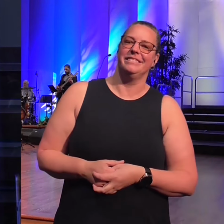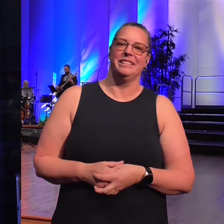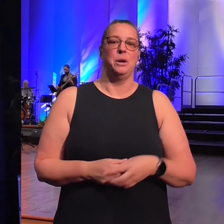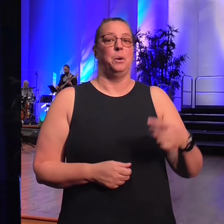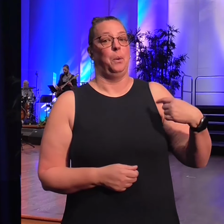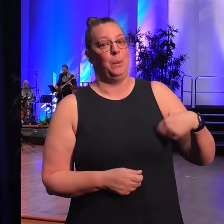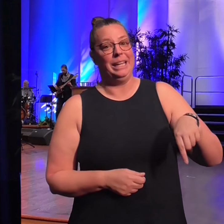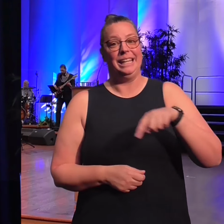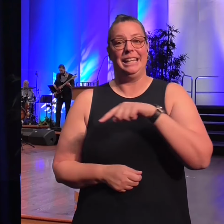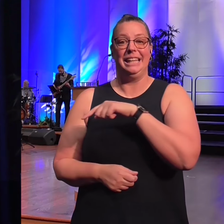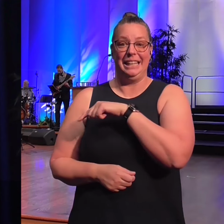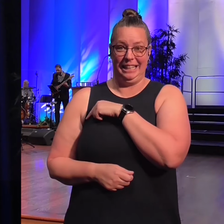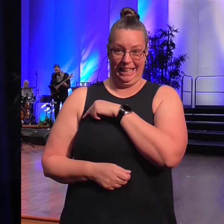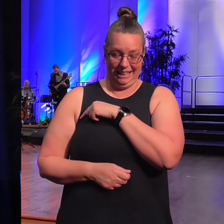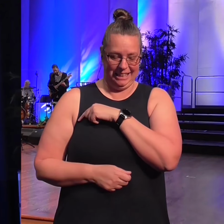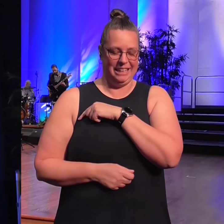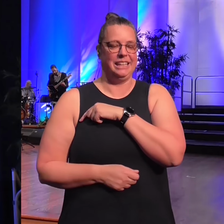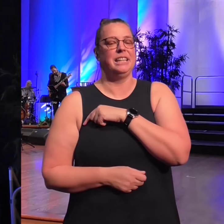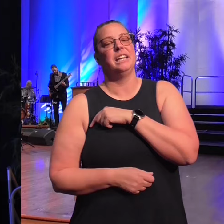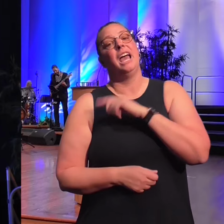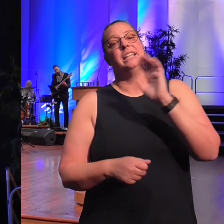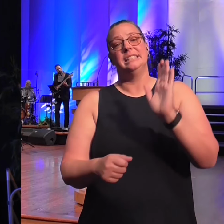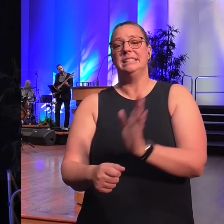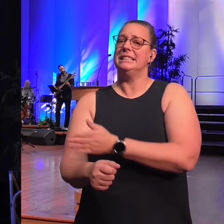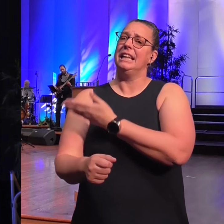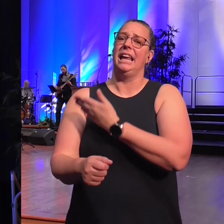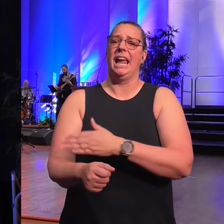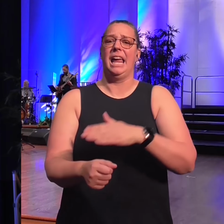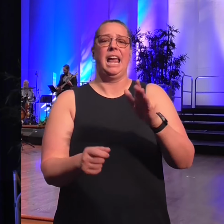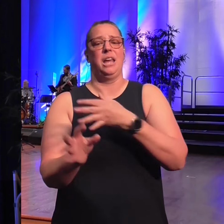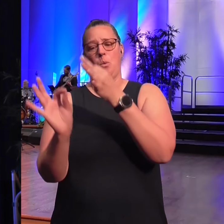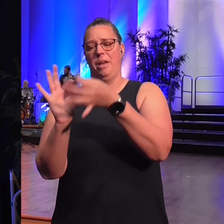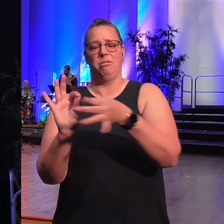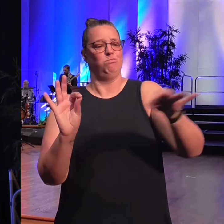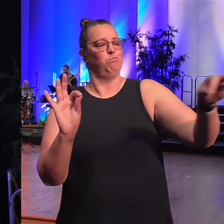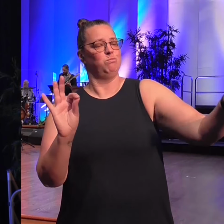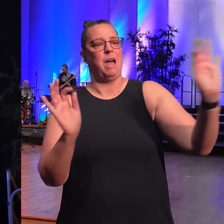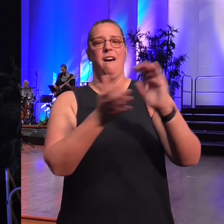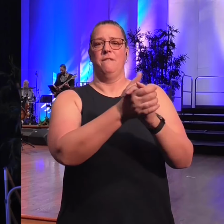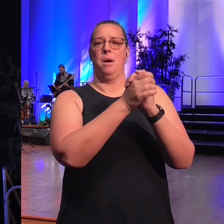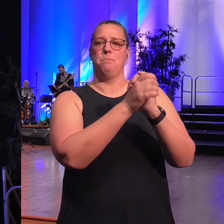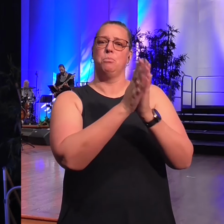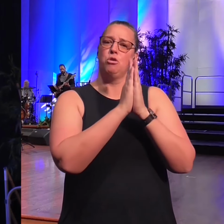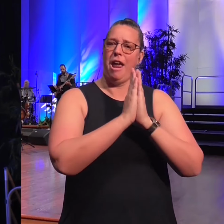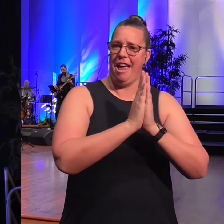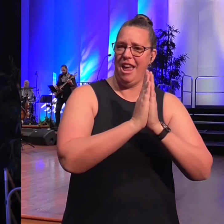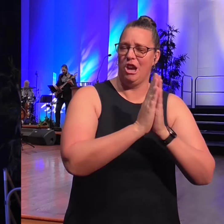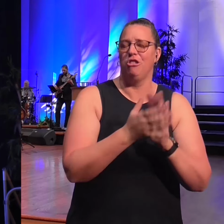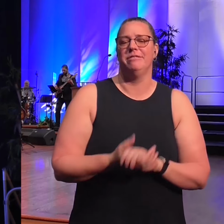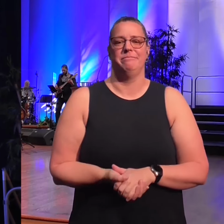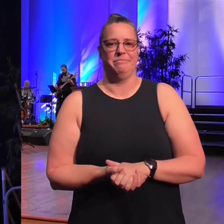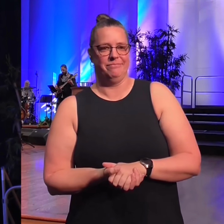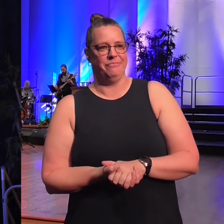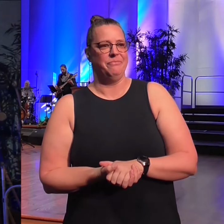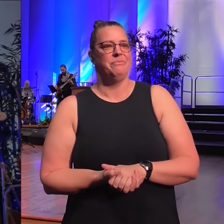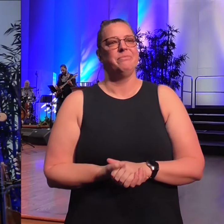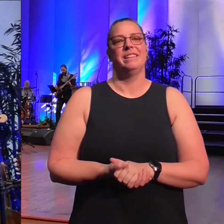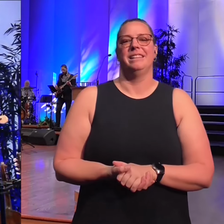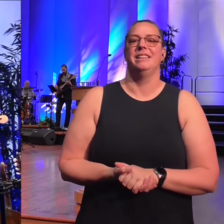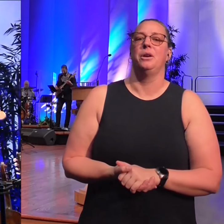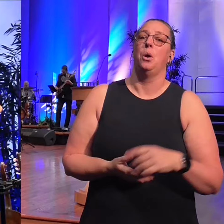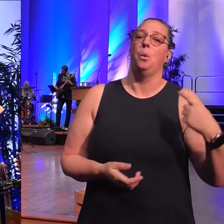celebration. We sing with words of prayer. We sing with the words of